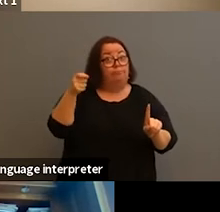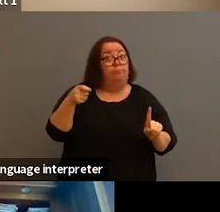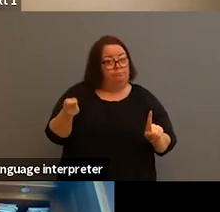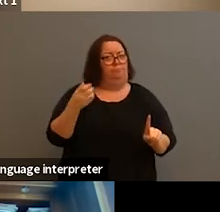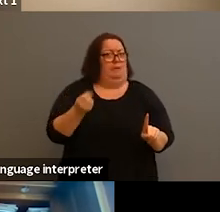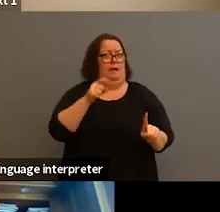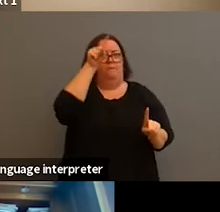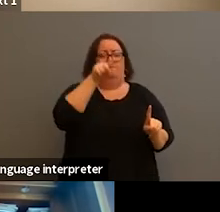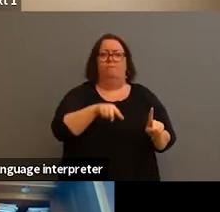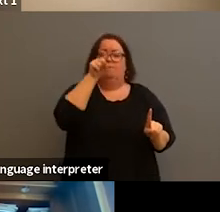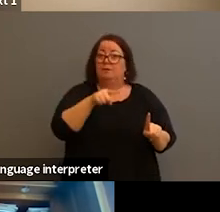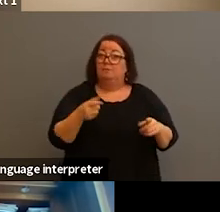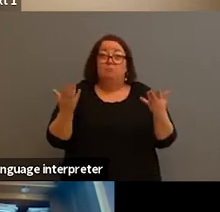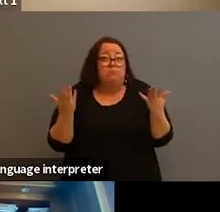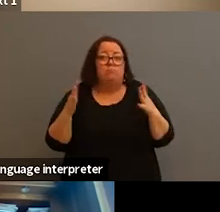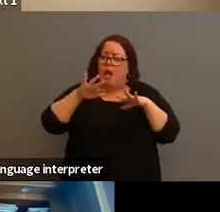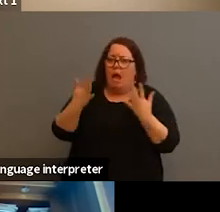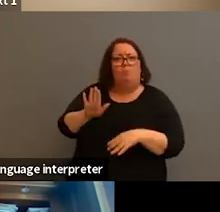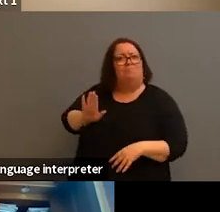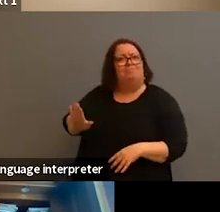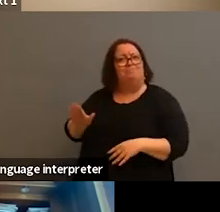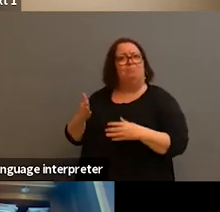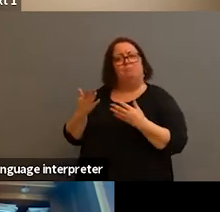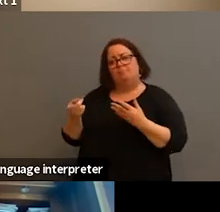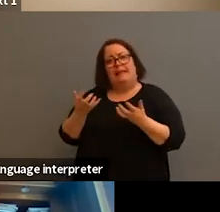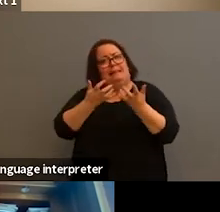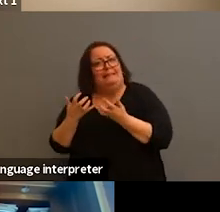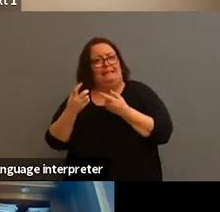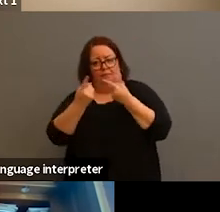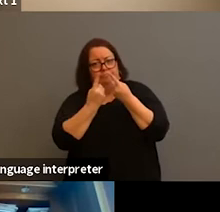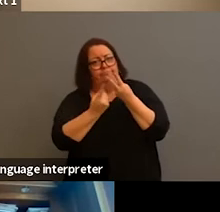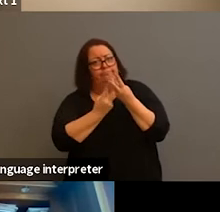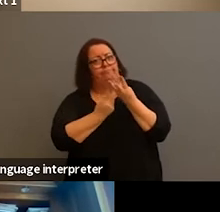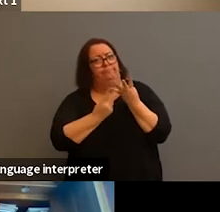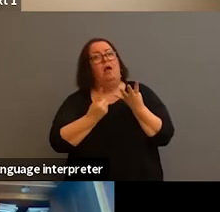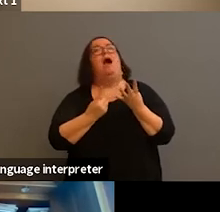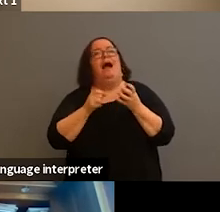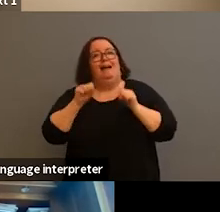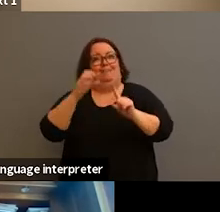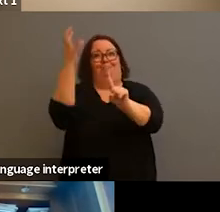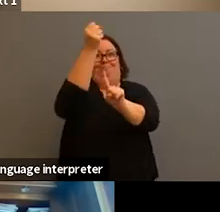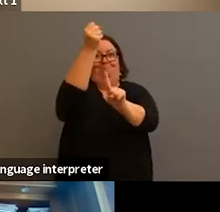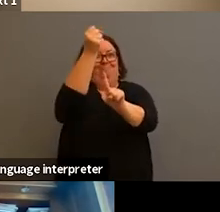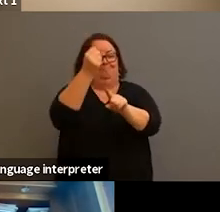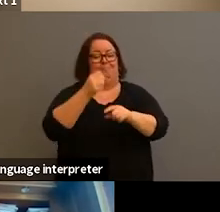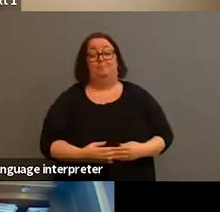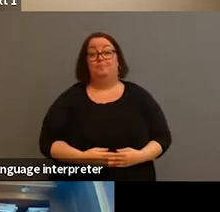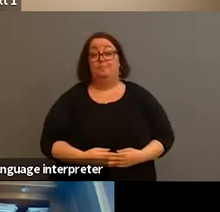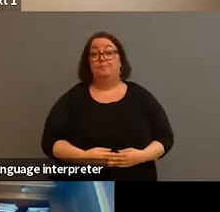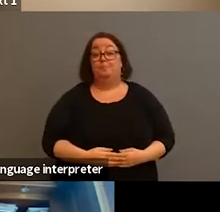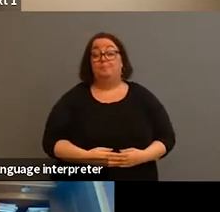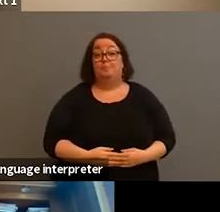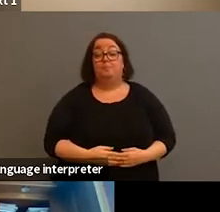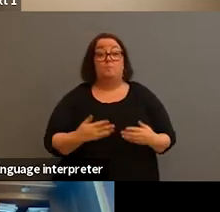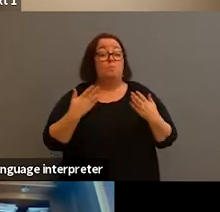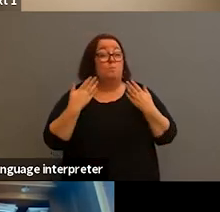be considered. And today we are thinking more, not maybe to talk about the